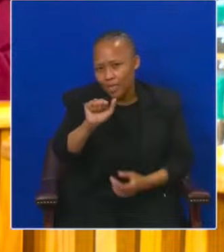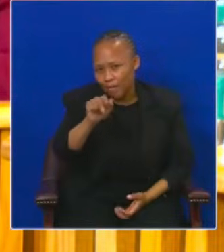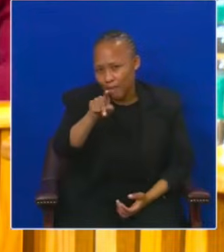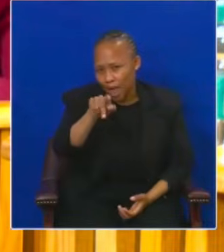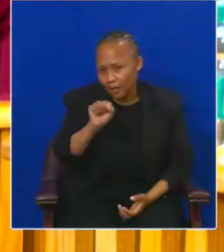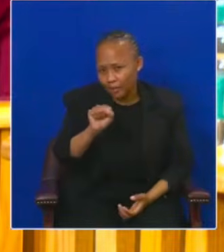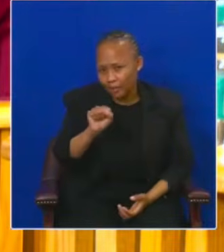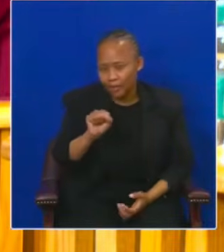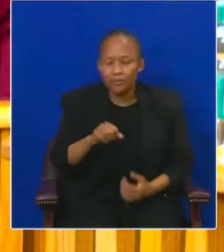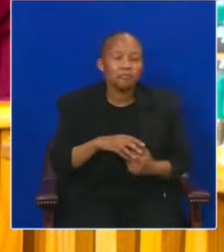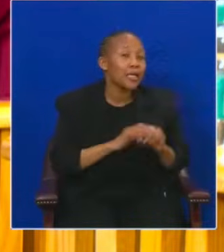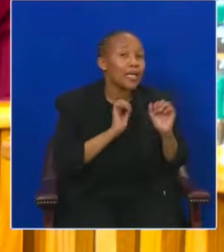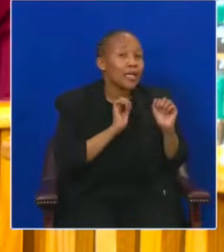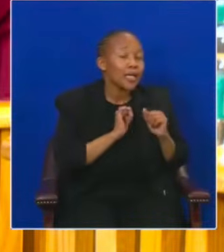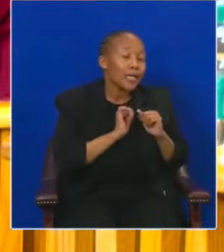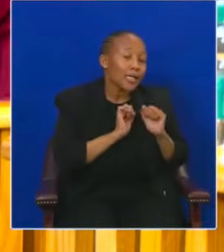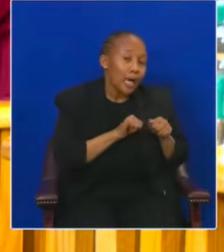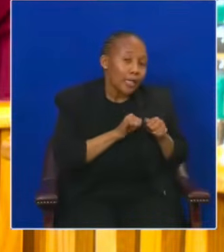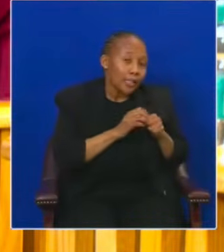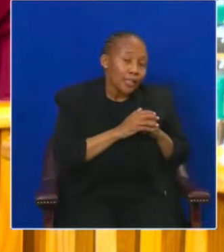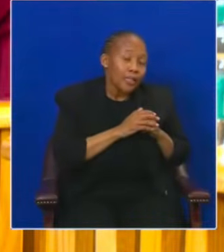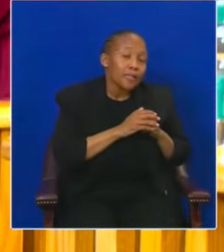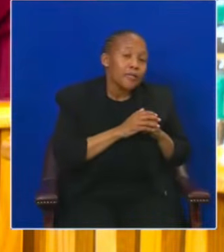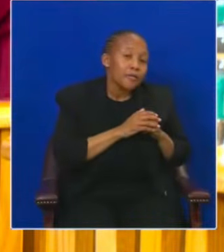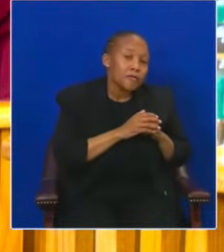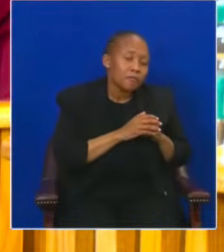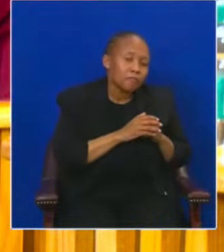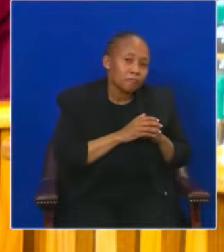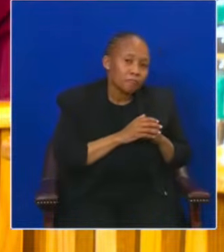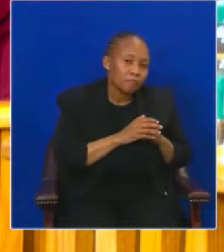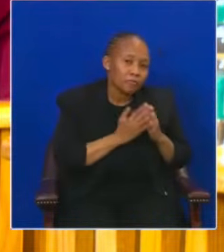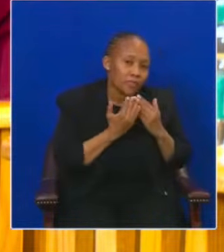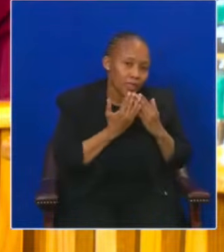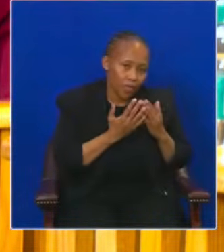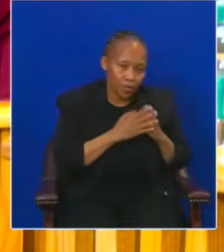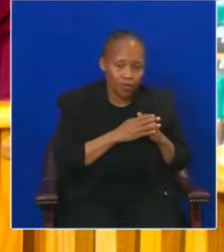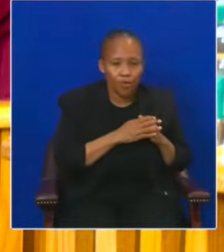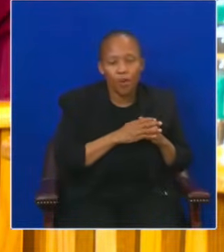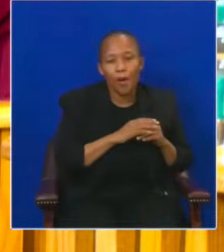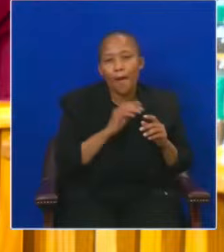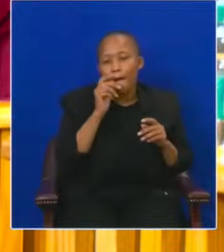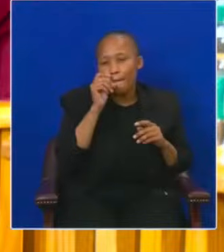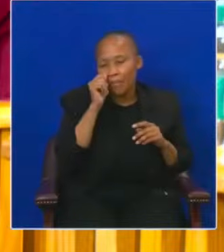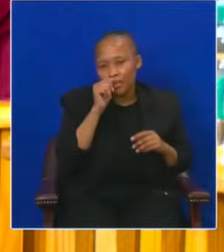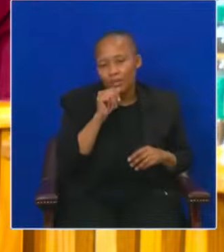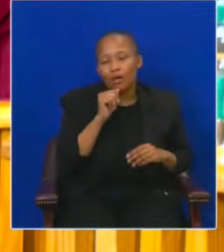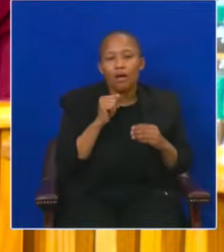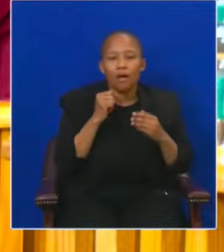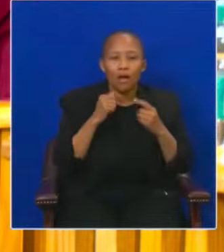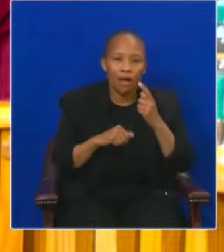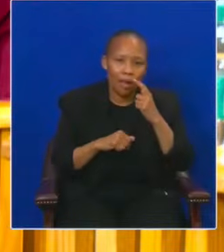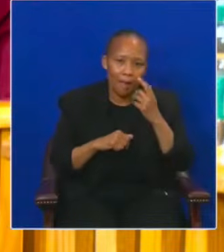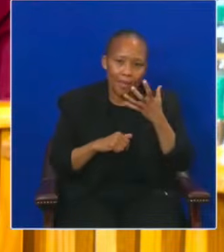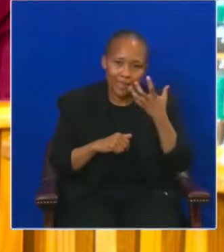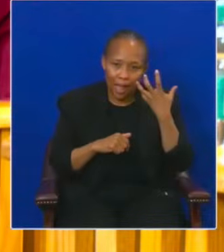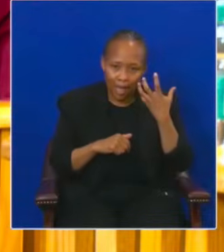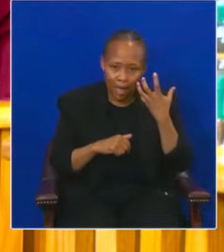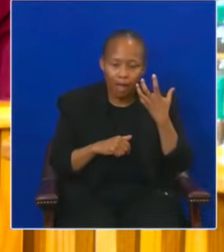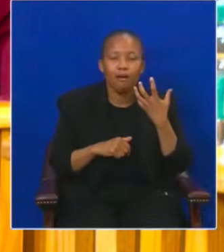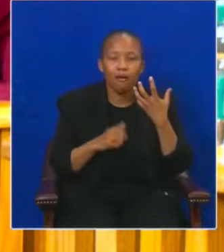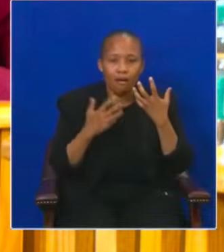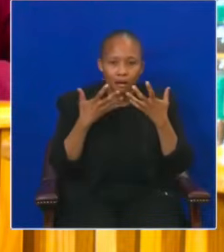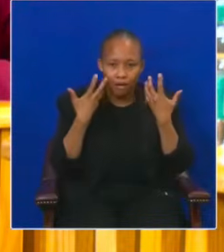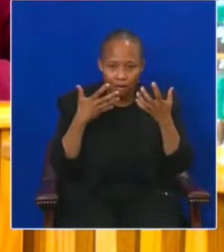Since Mr. Madlanga had also provided us on that day with more particulars on